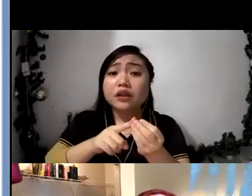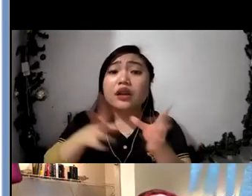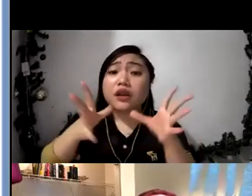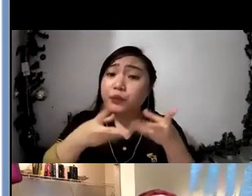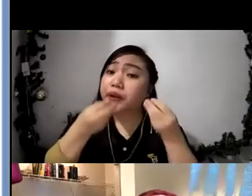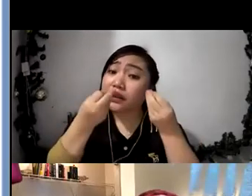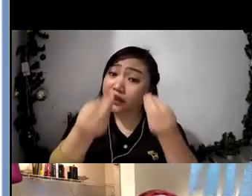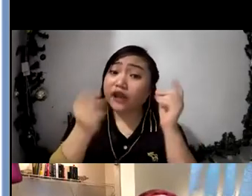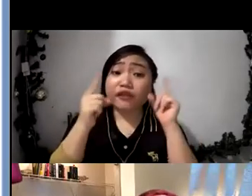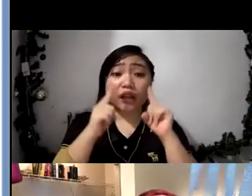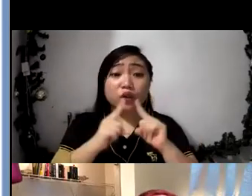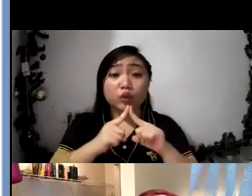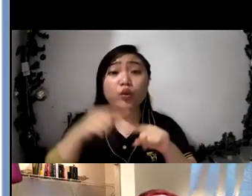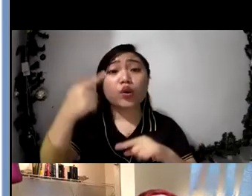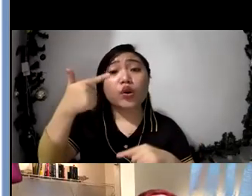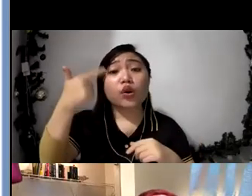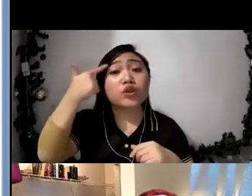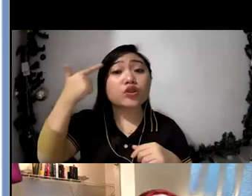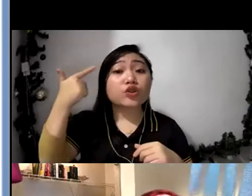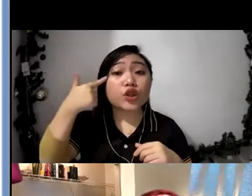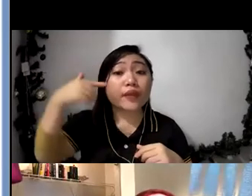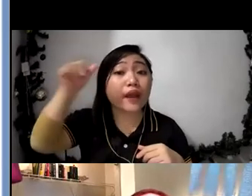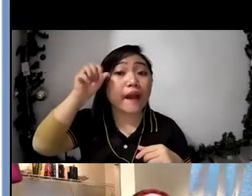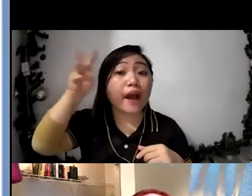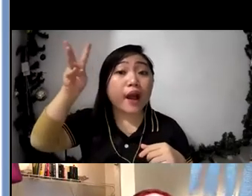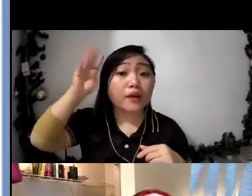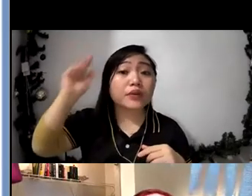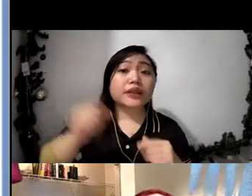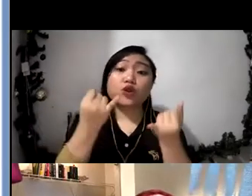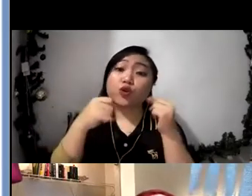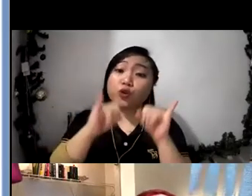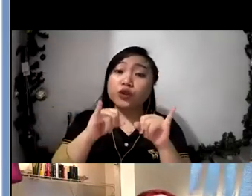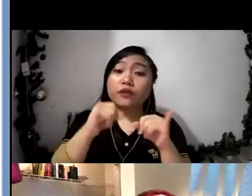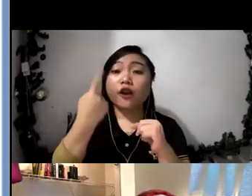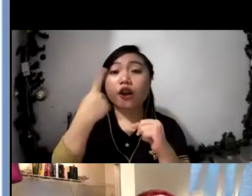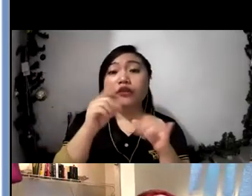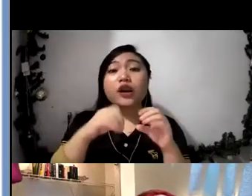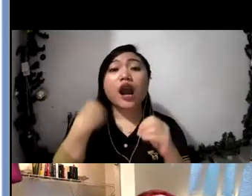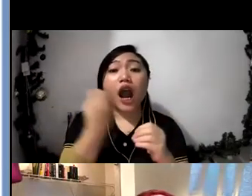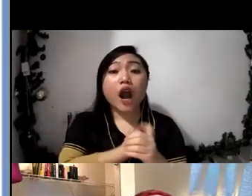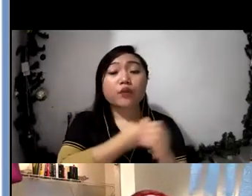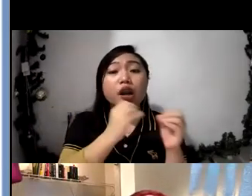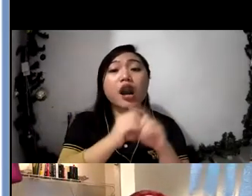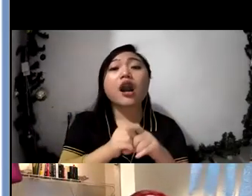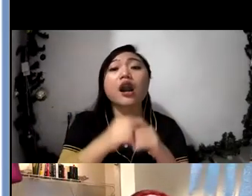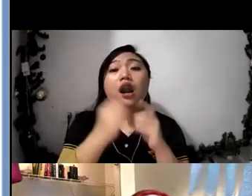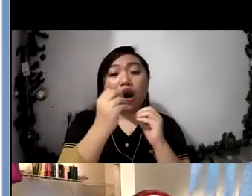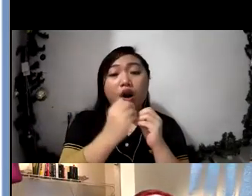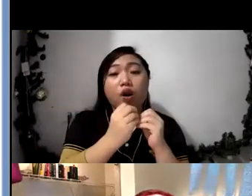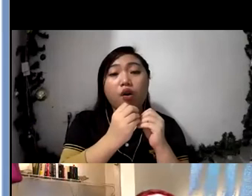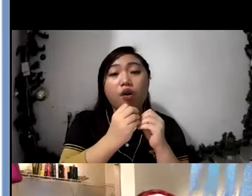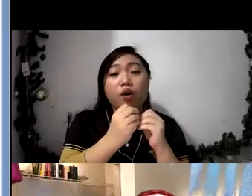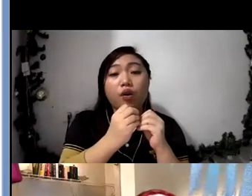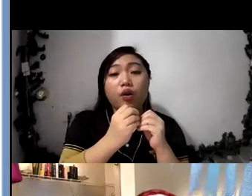should respond to gender issues and concern of the organization. So what are the potential impacts of gender relations to